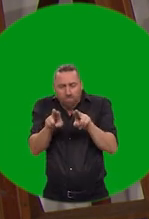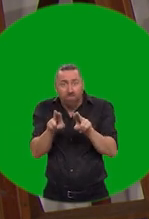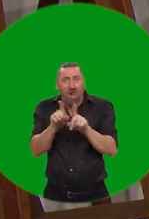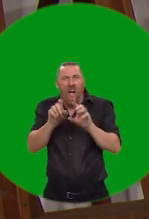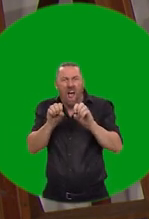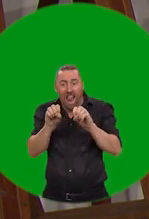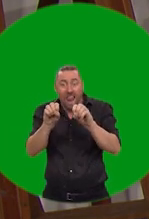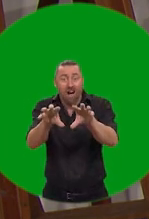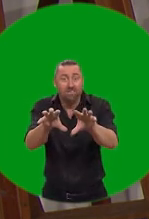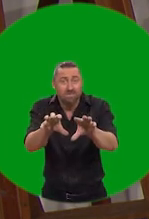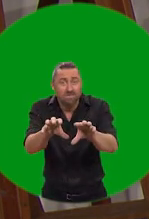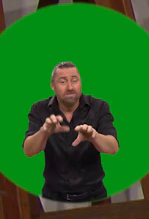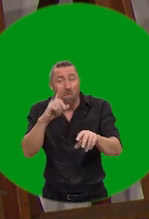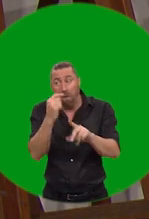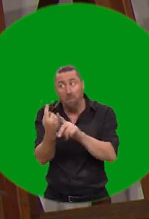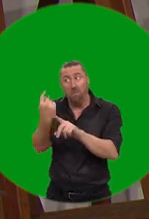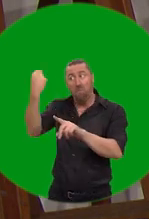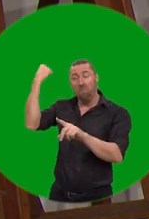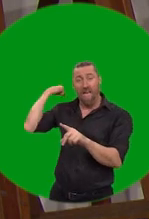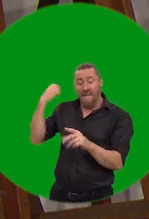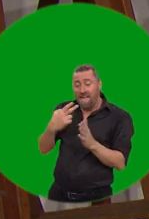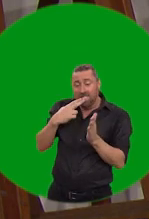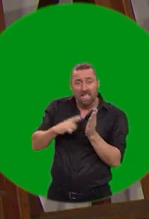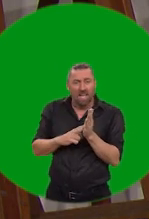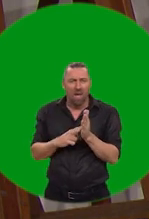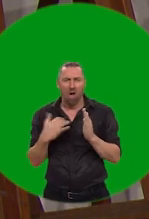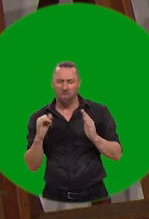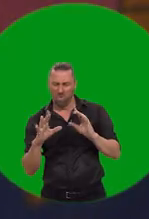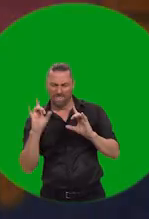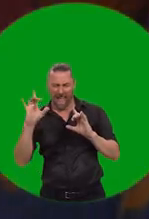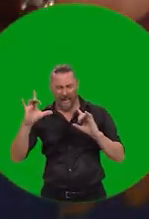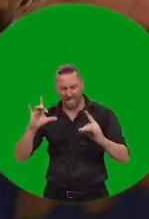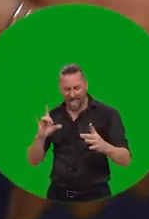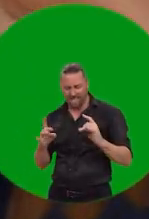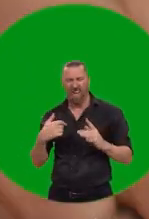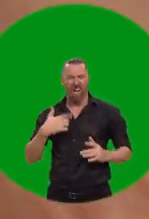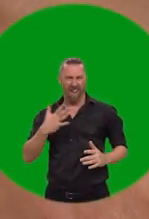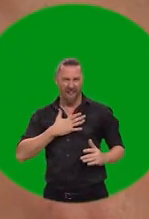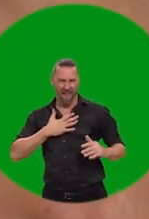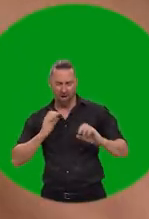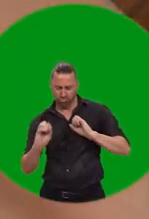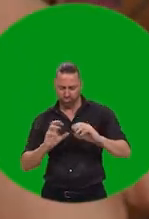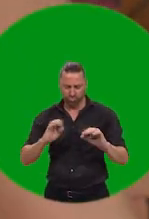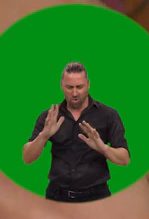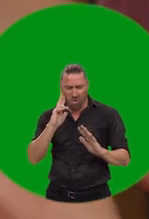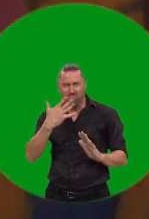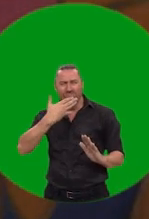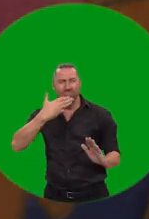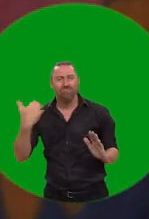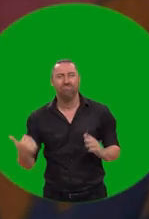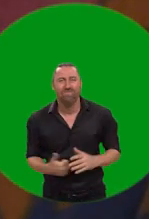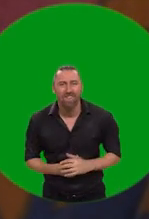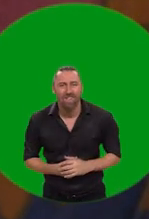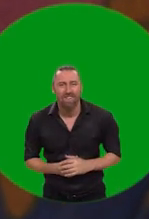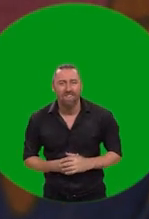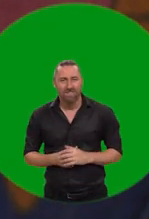just at the front there, and then maybe some more at the back. Maybe a few more stars because I really like stars. Here we go, on the